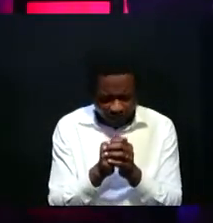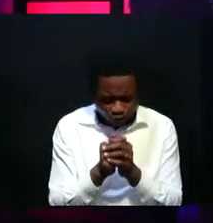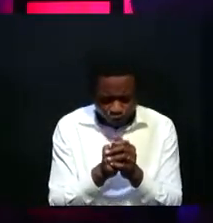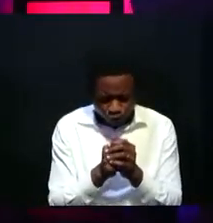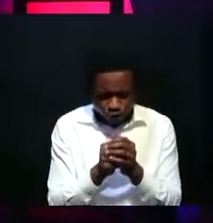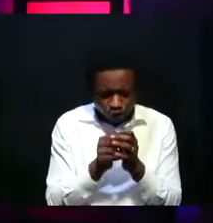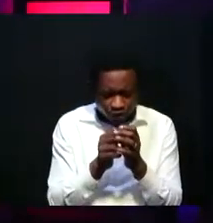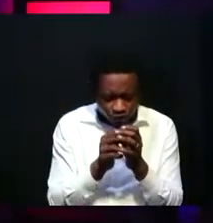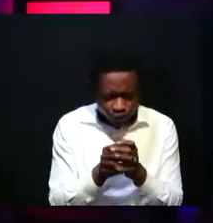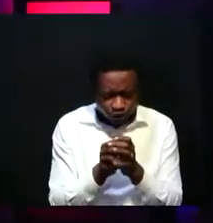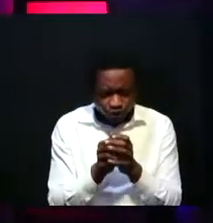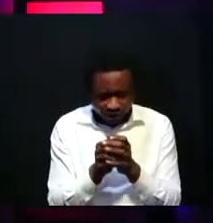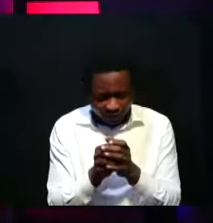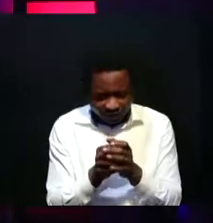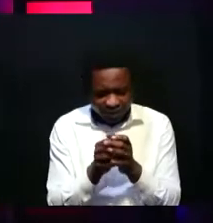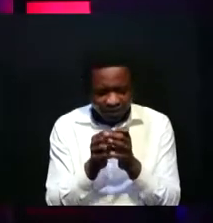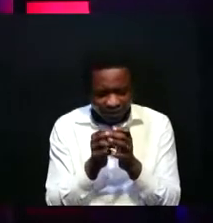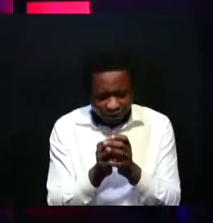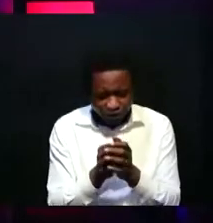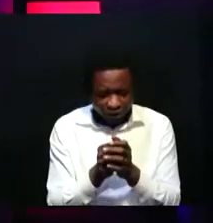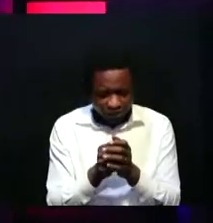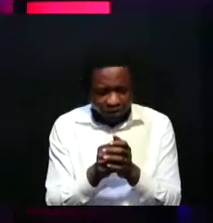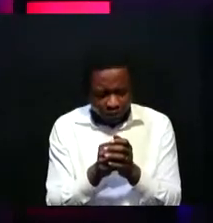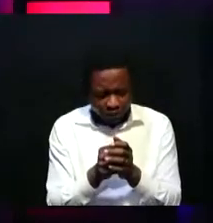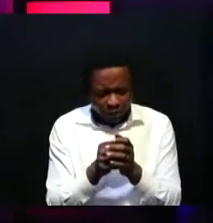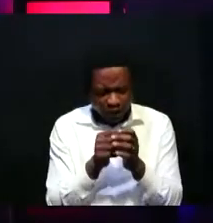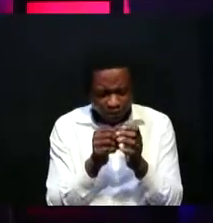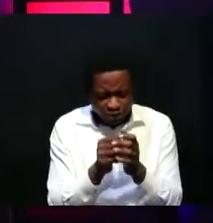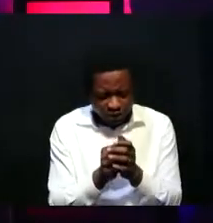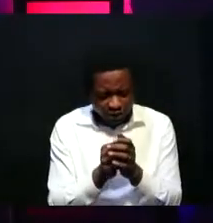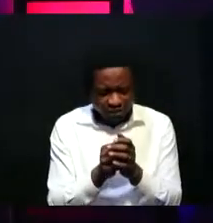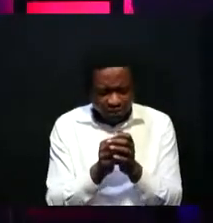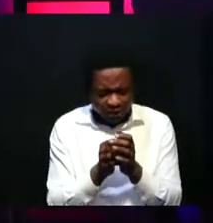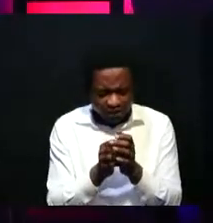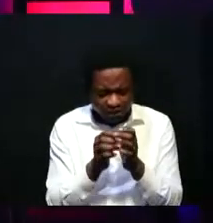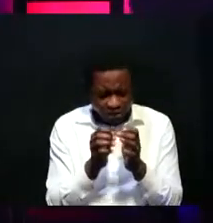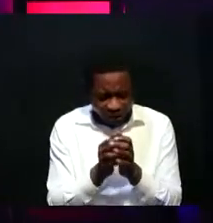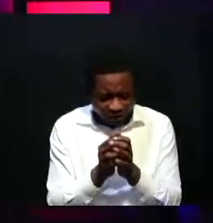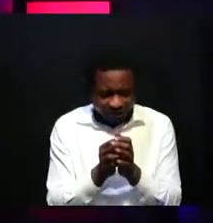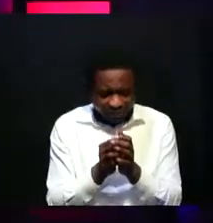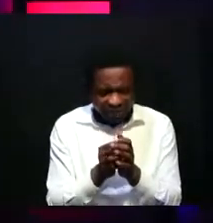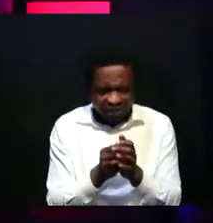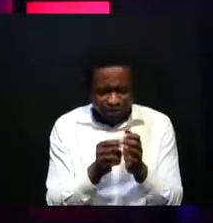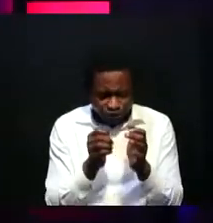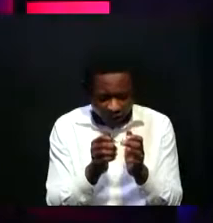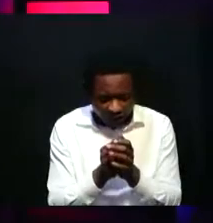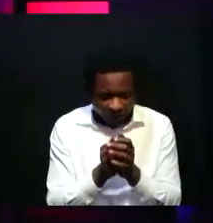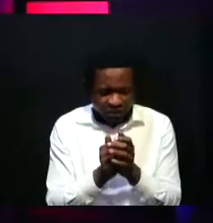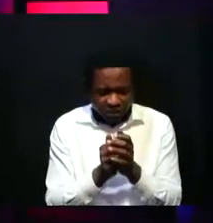parents, O God, minister to their hearts, minister to their hearts, minister to their